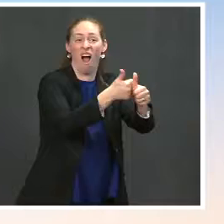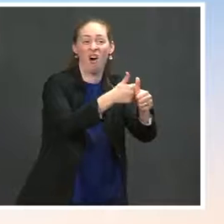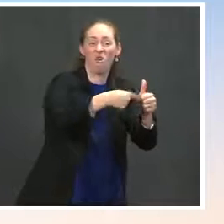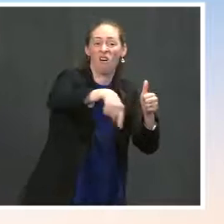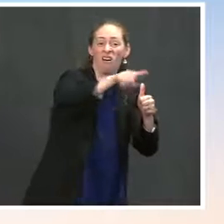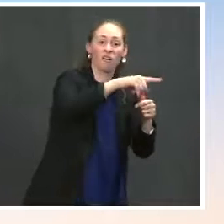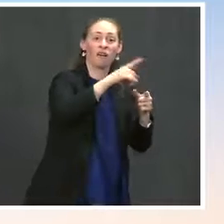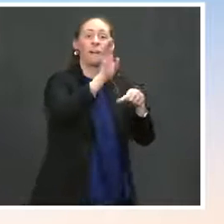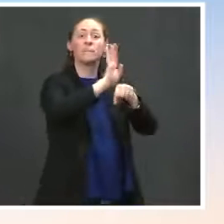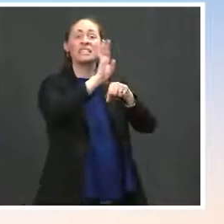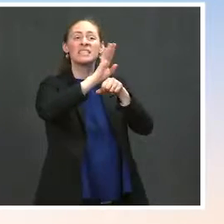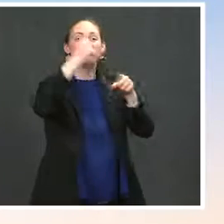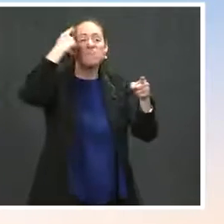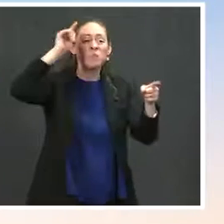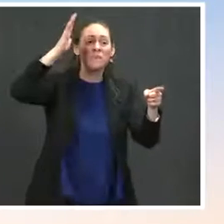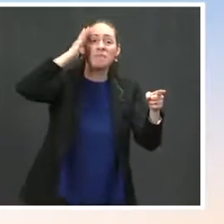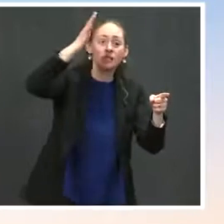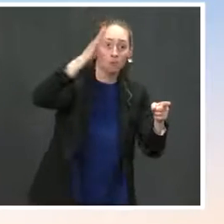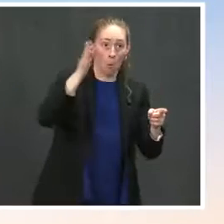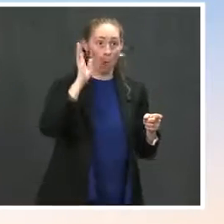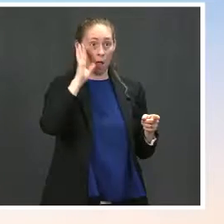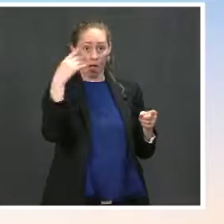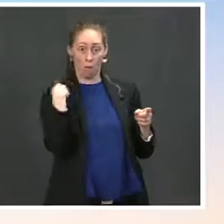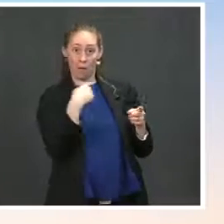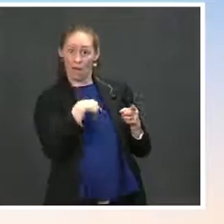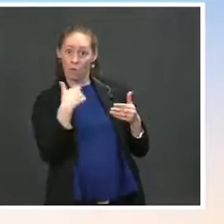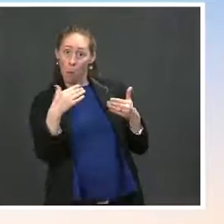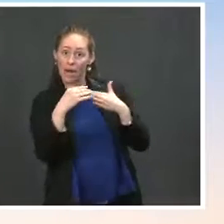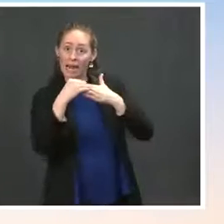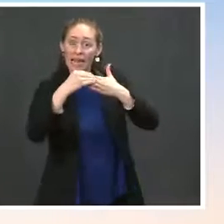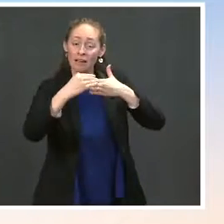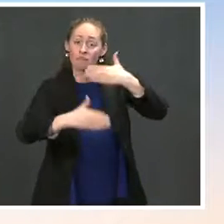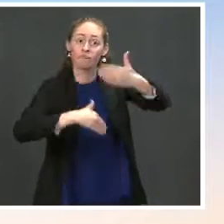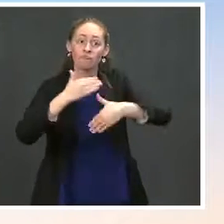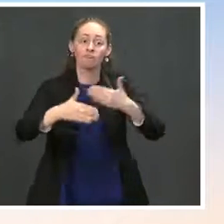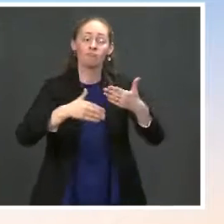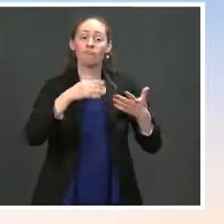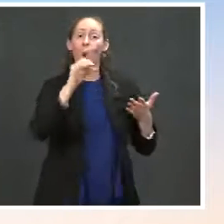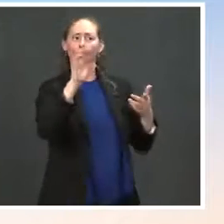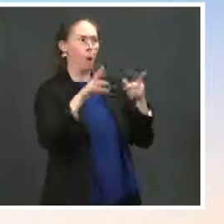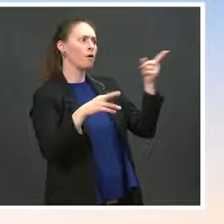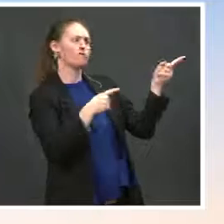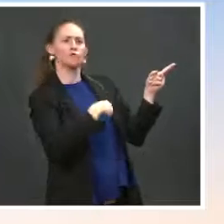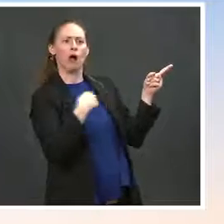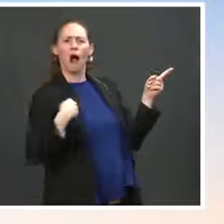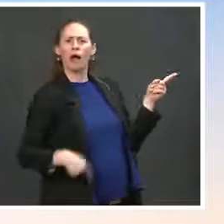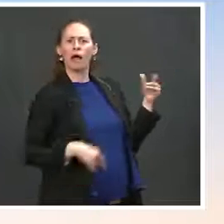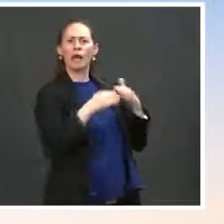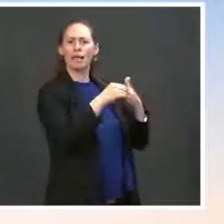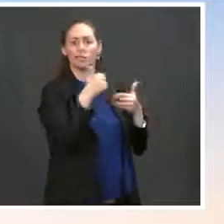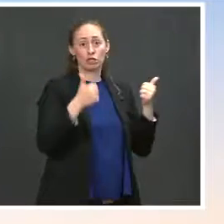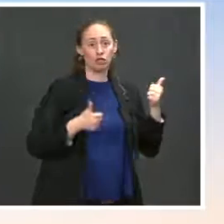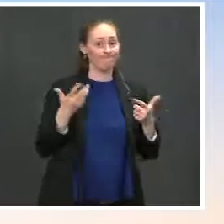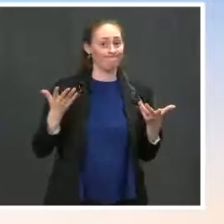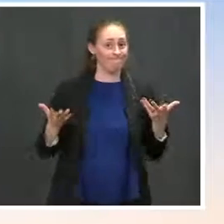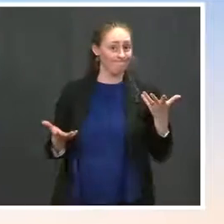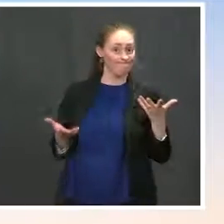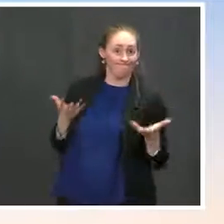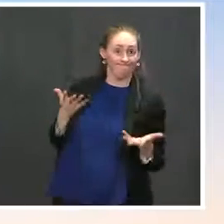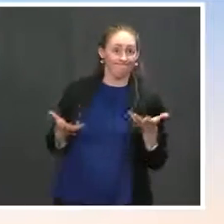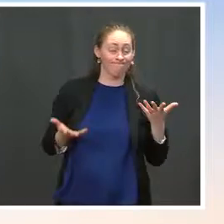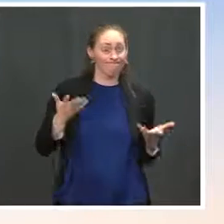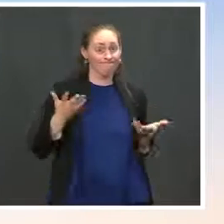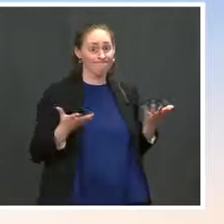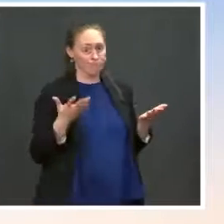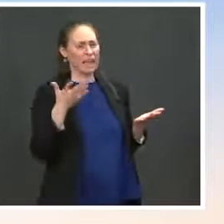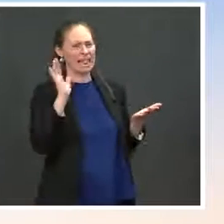question is whether we are going to lead that effort or not, or is China going to lead that effort? And the meetings today and tomorrow